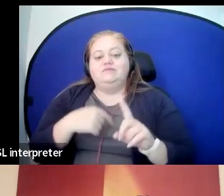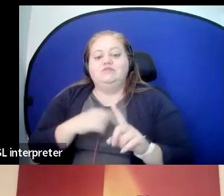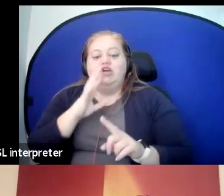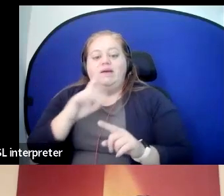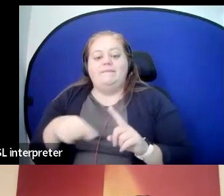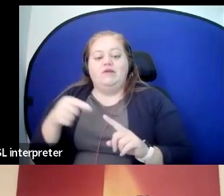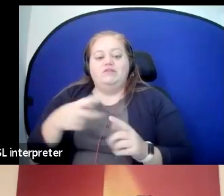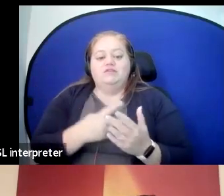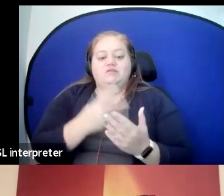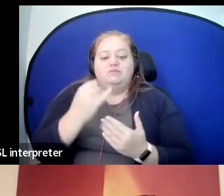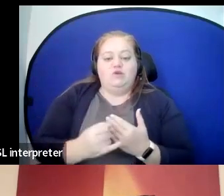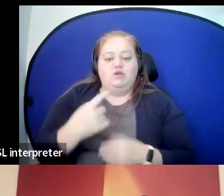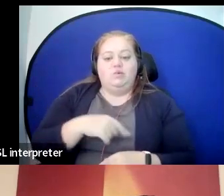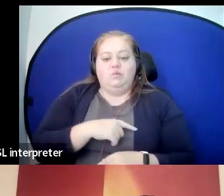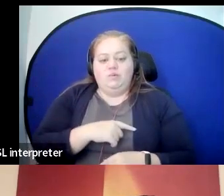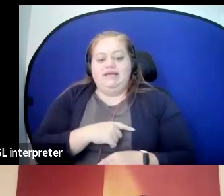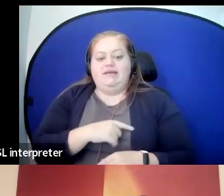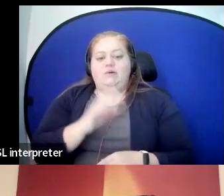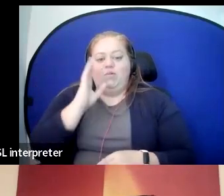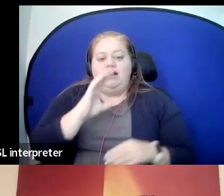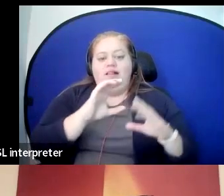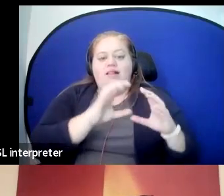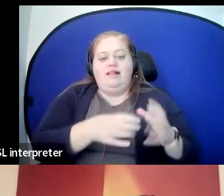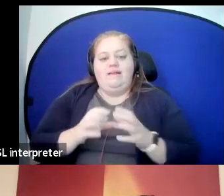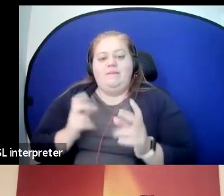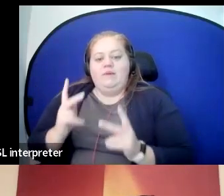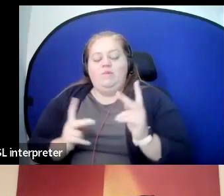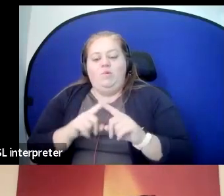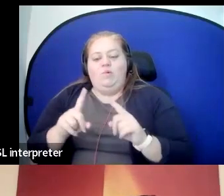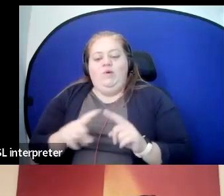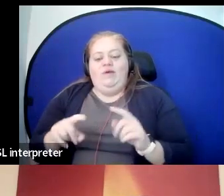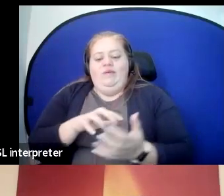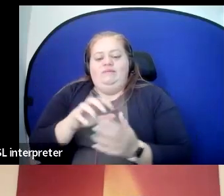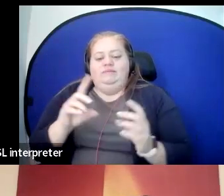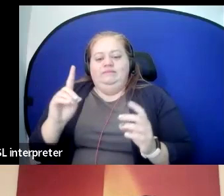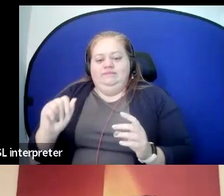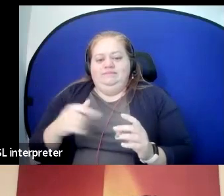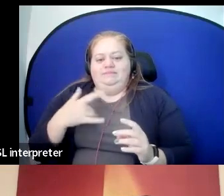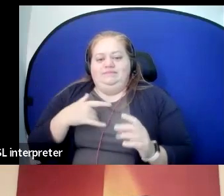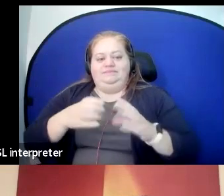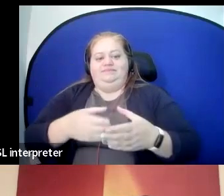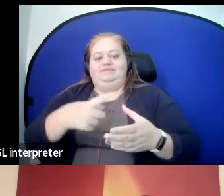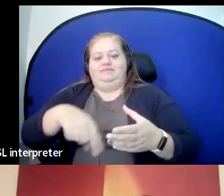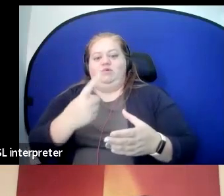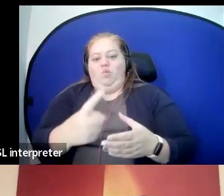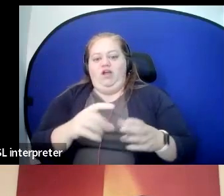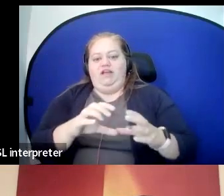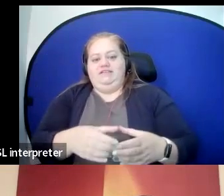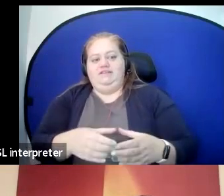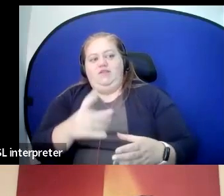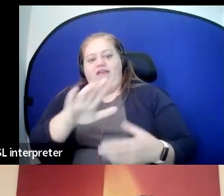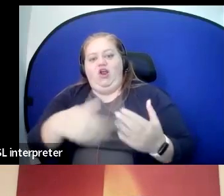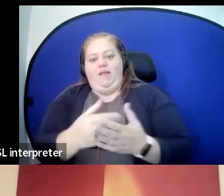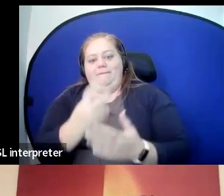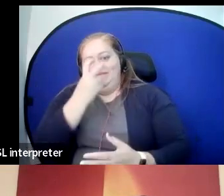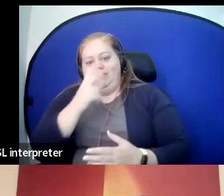projects, right? Like we sort of like classify people with different types of disabilities as like one cluster of users, but the variety is enormous.